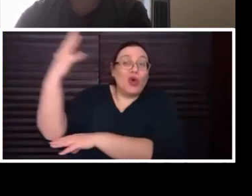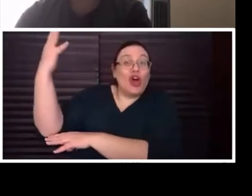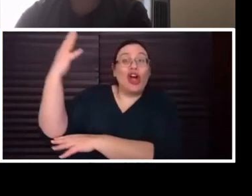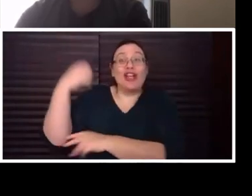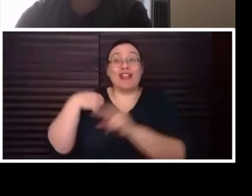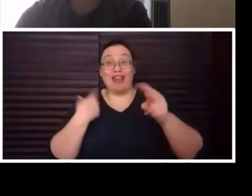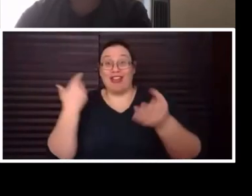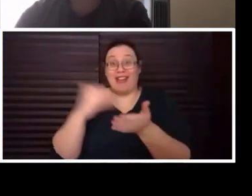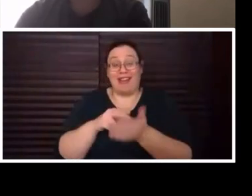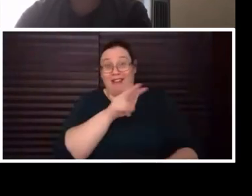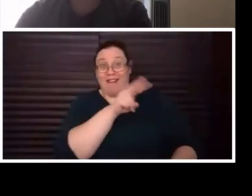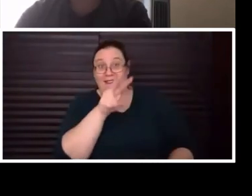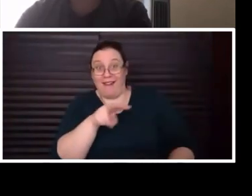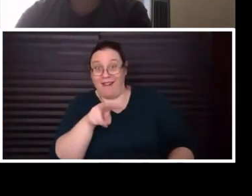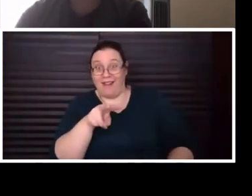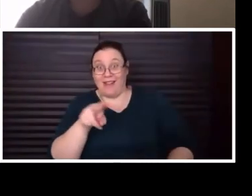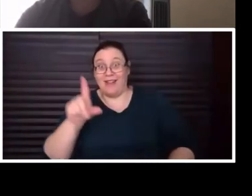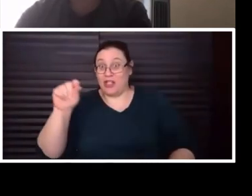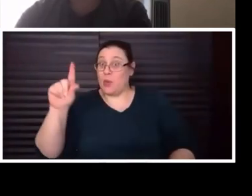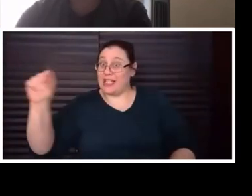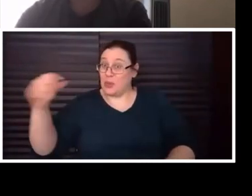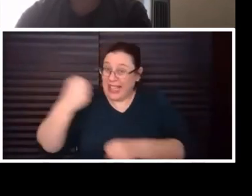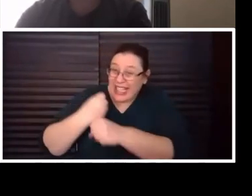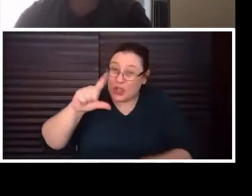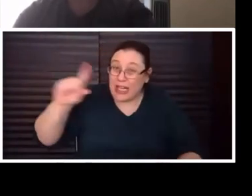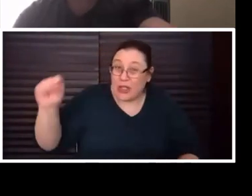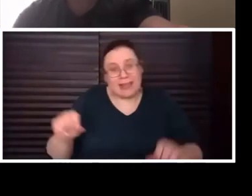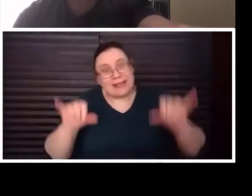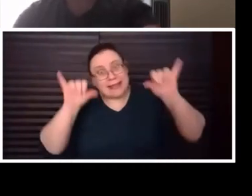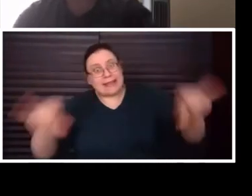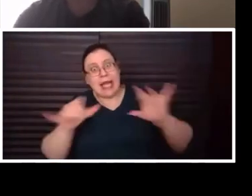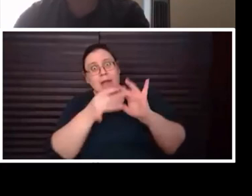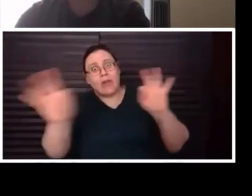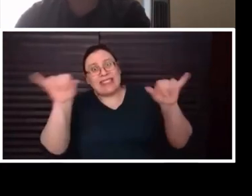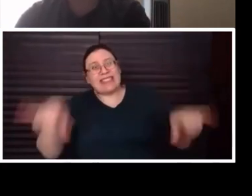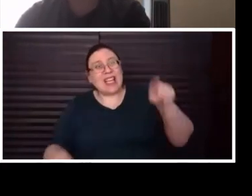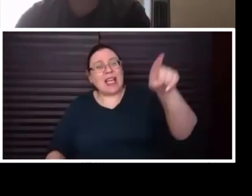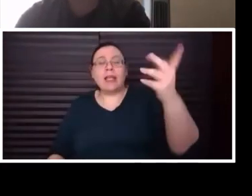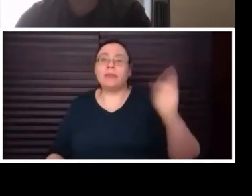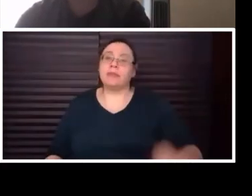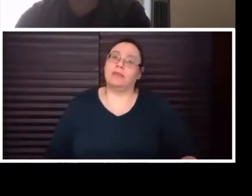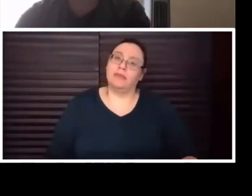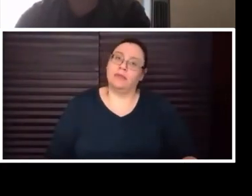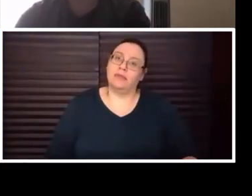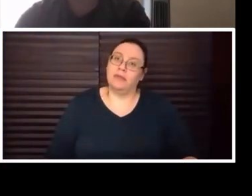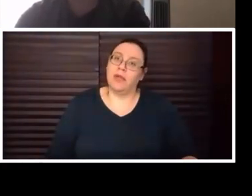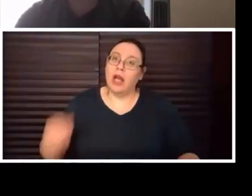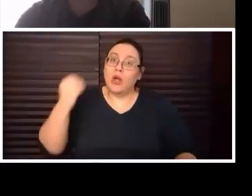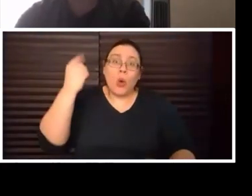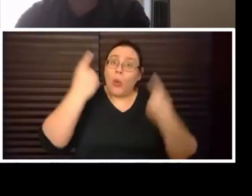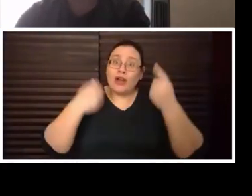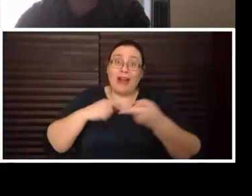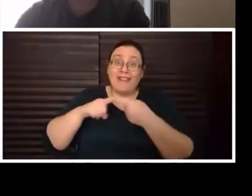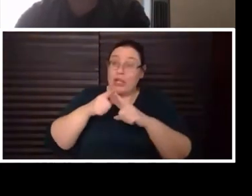again in 2020 and it's still there. And I was like, you know, no wonder my friends in New York have a hard